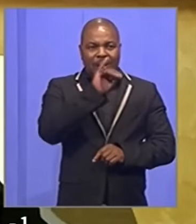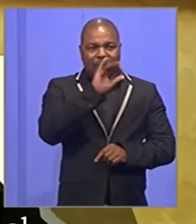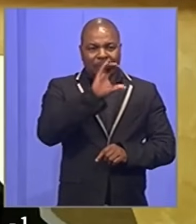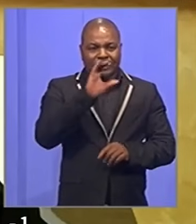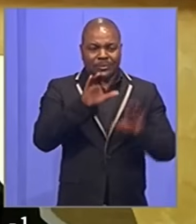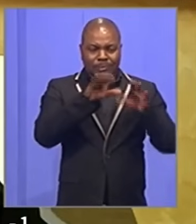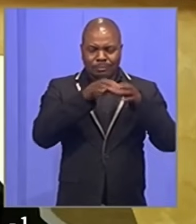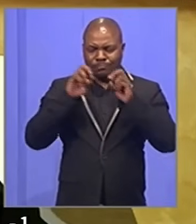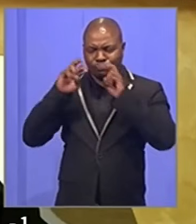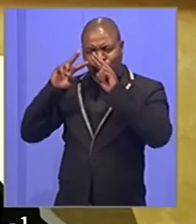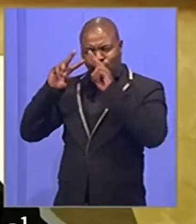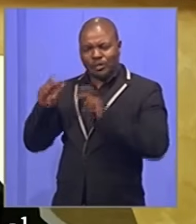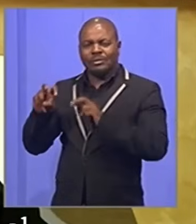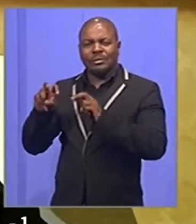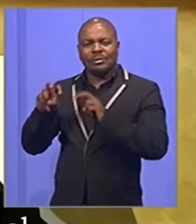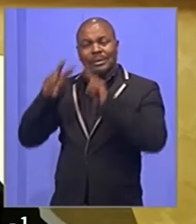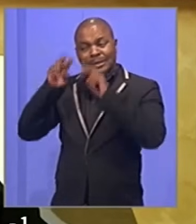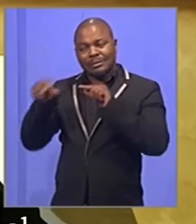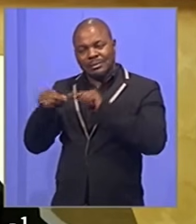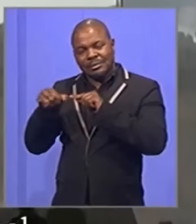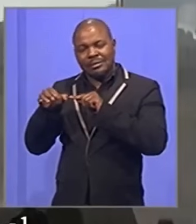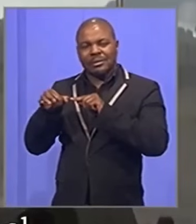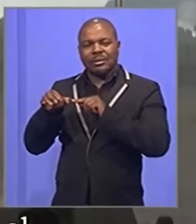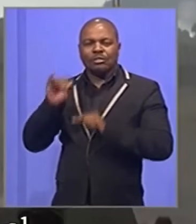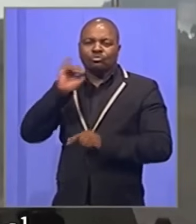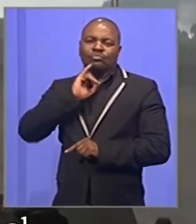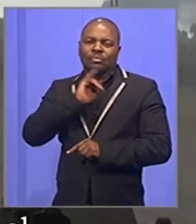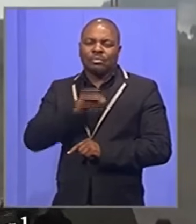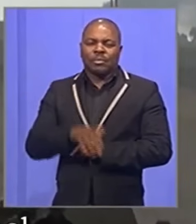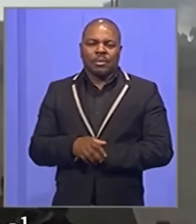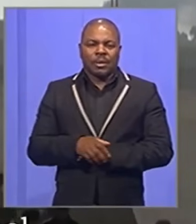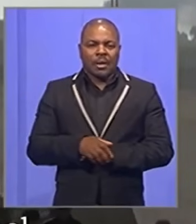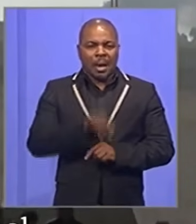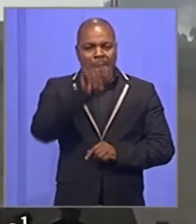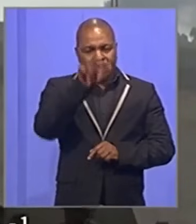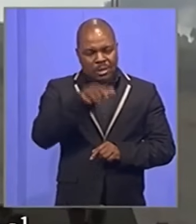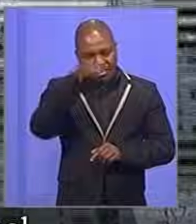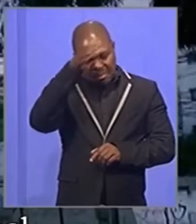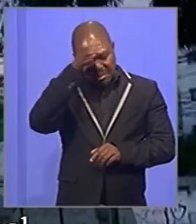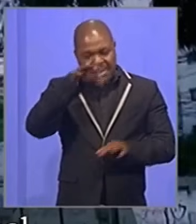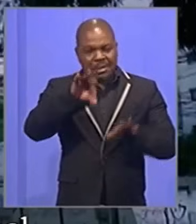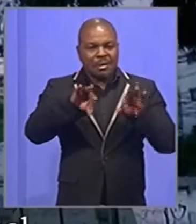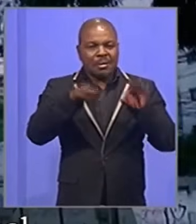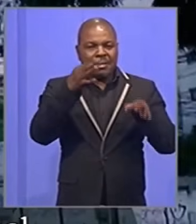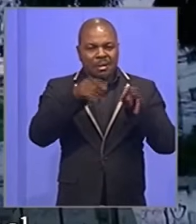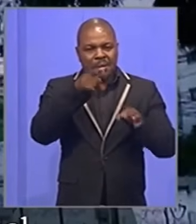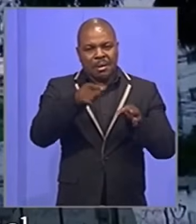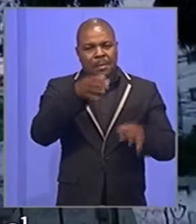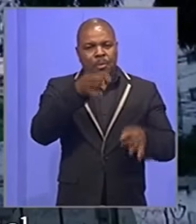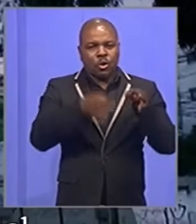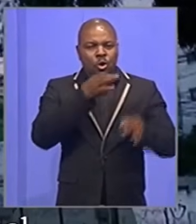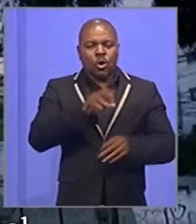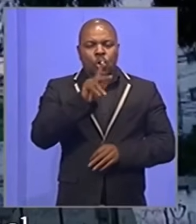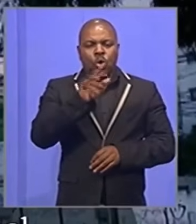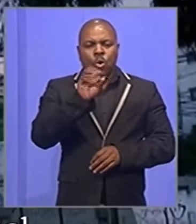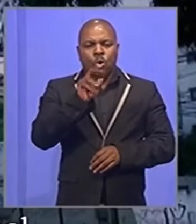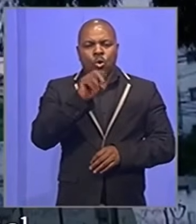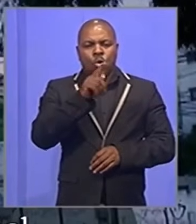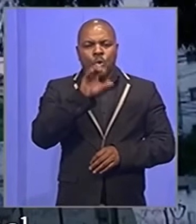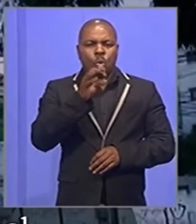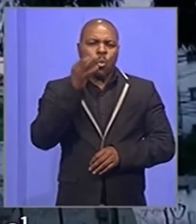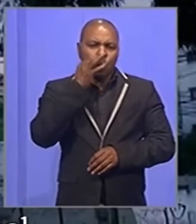to investigate what is happening. Mohlopuli tabeng tsa dipolotiki Professor Kwandile Kondlo o re ona ke monyetla